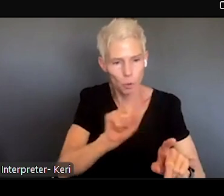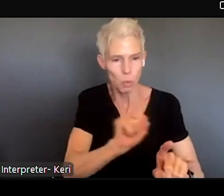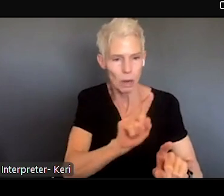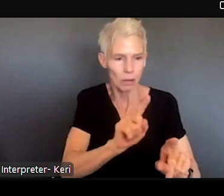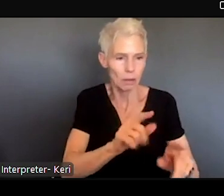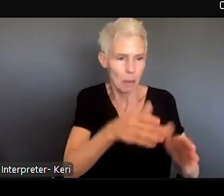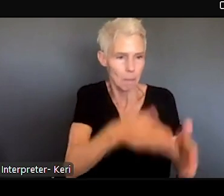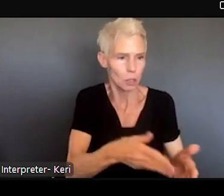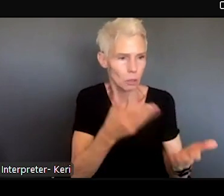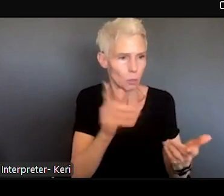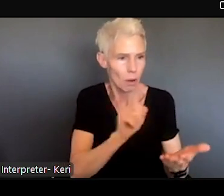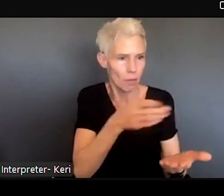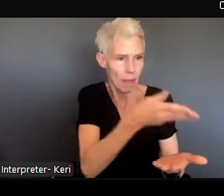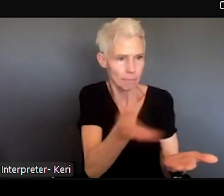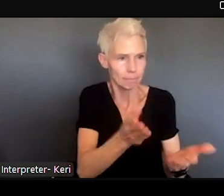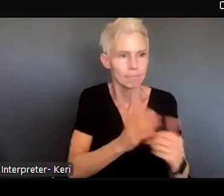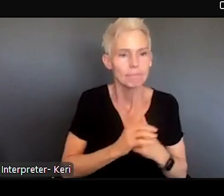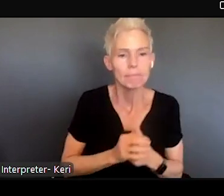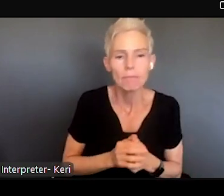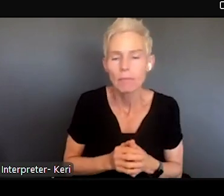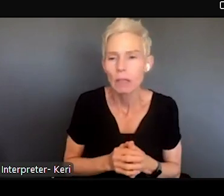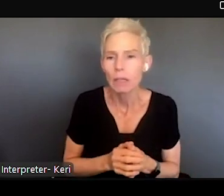you. And